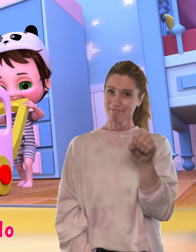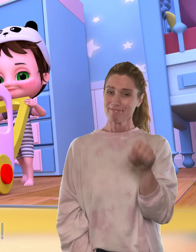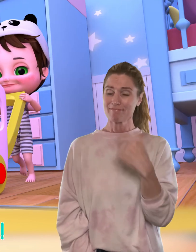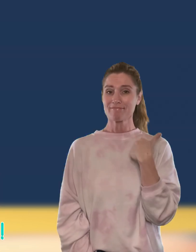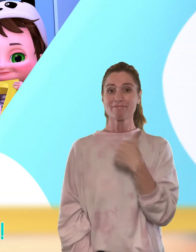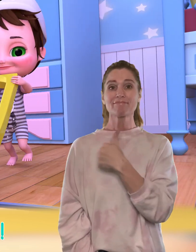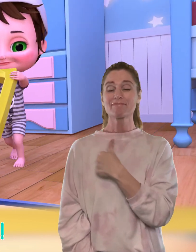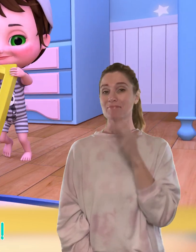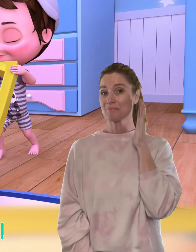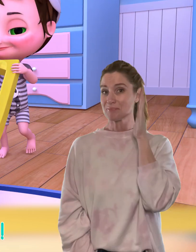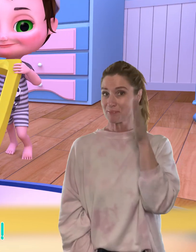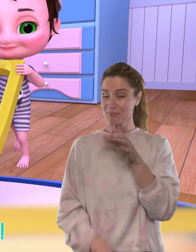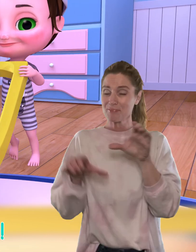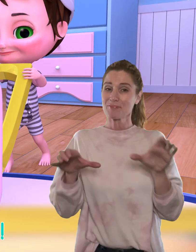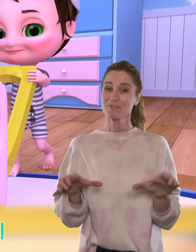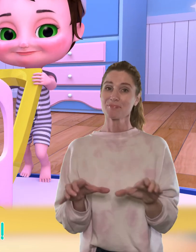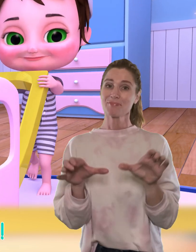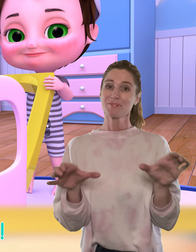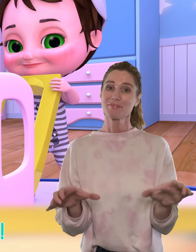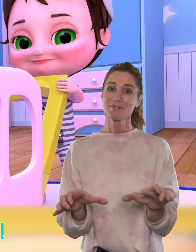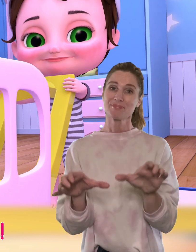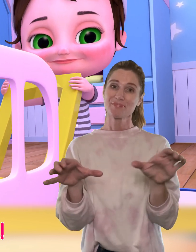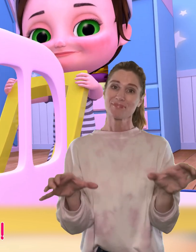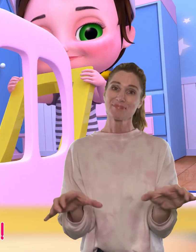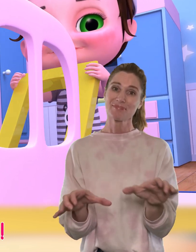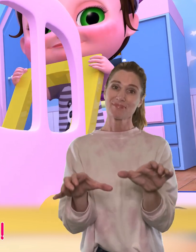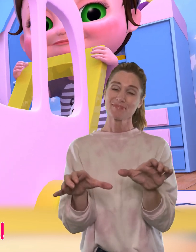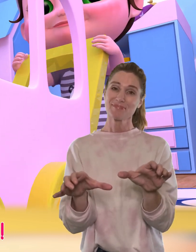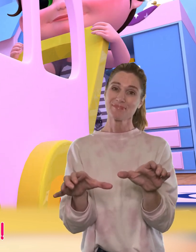Yes, that's what we will